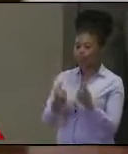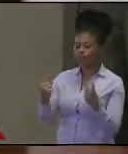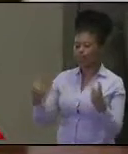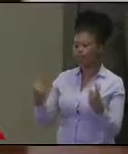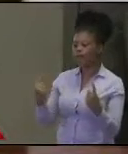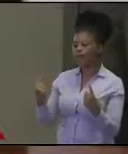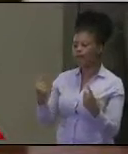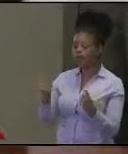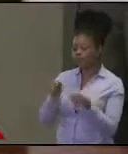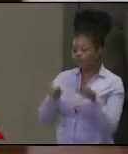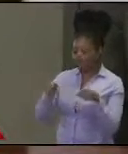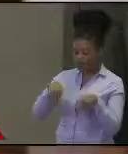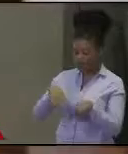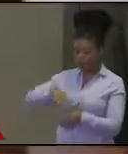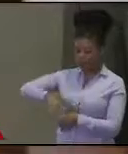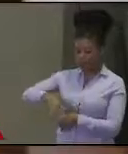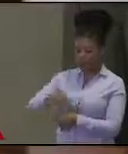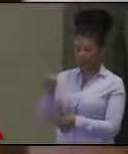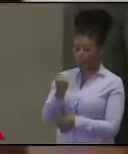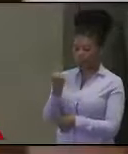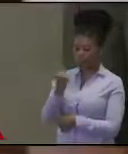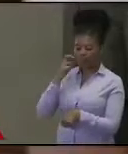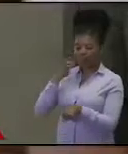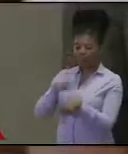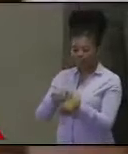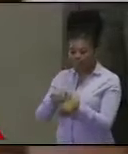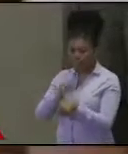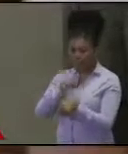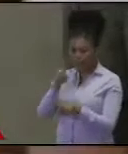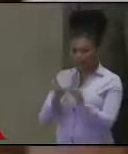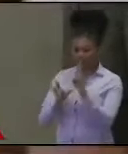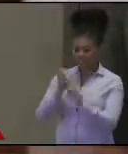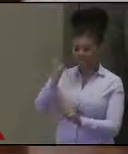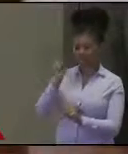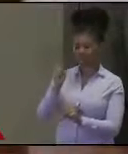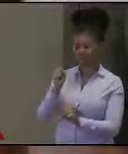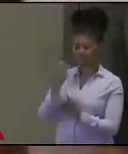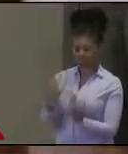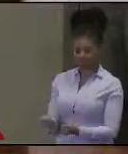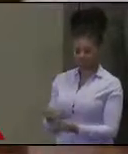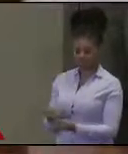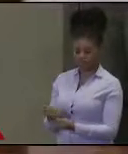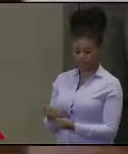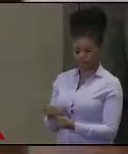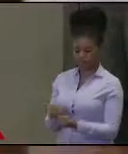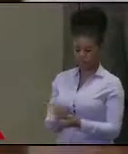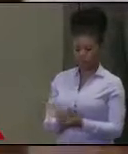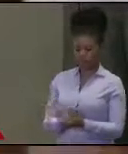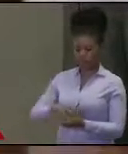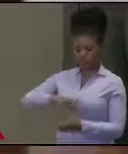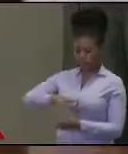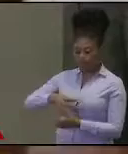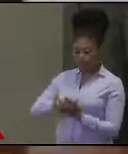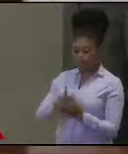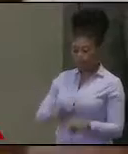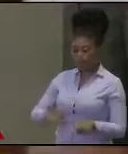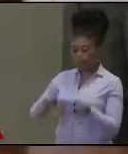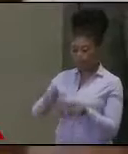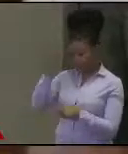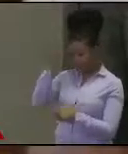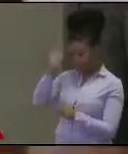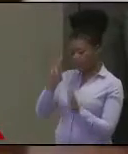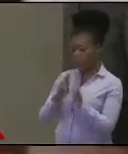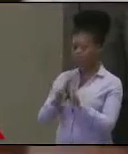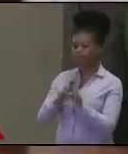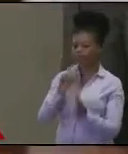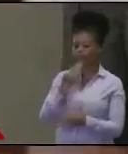great province not only needs, but richly deserves. to the provincial and local government representatives